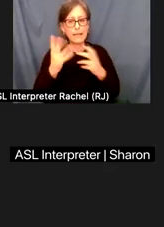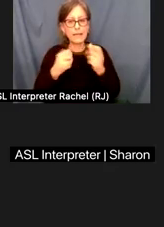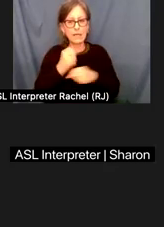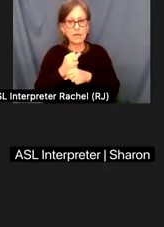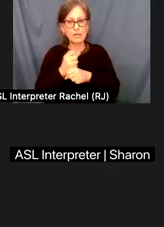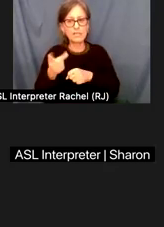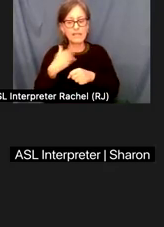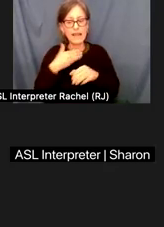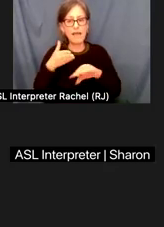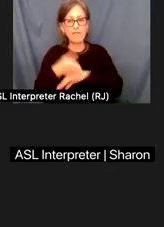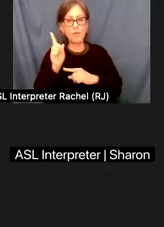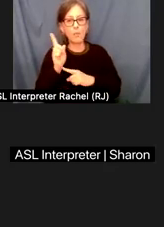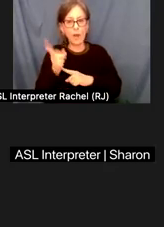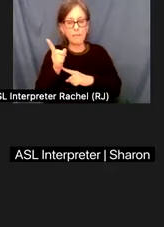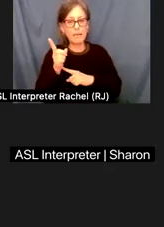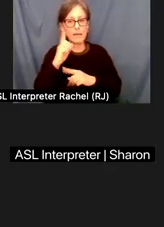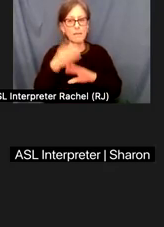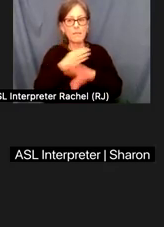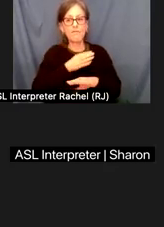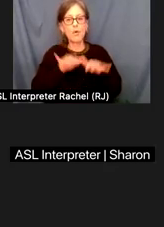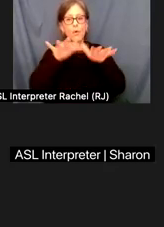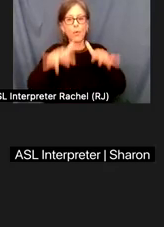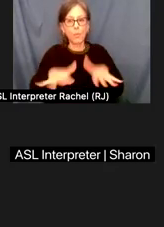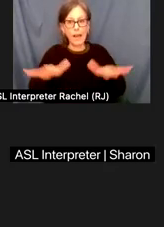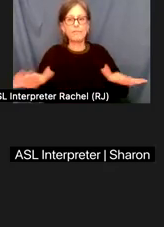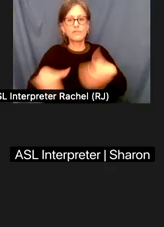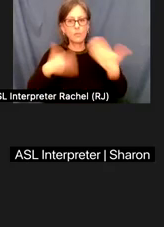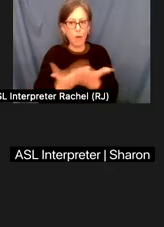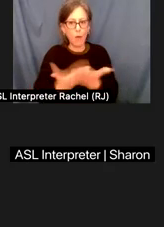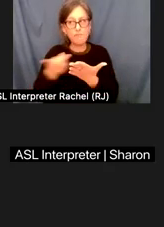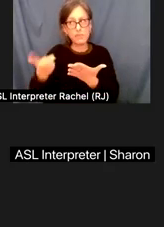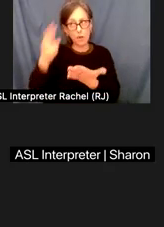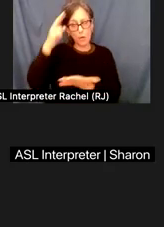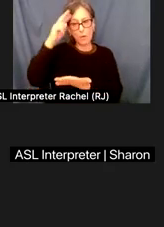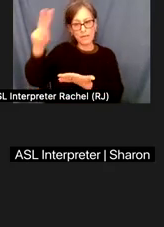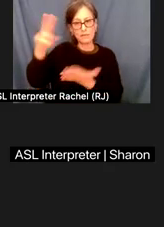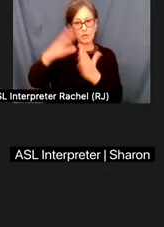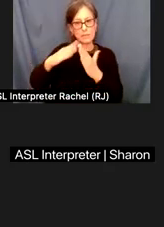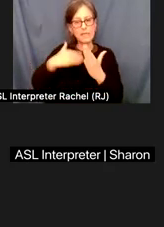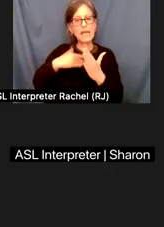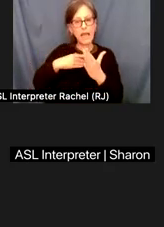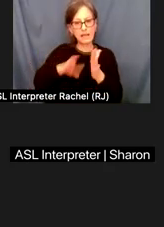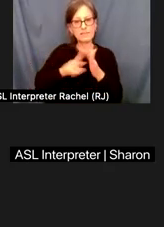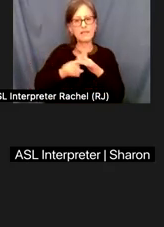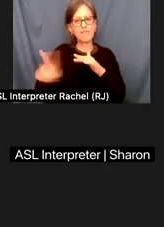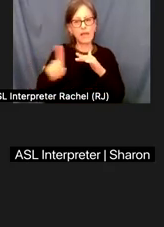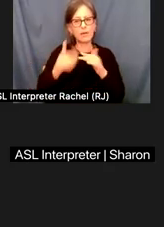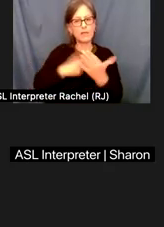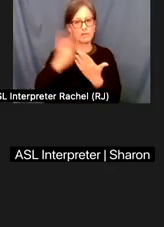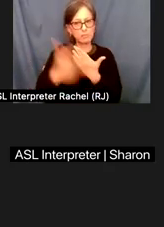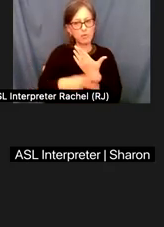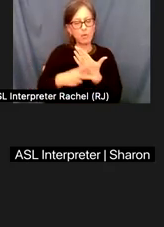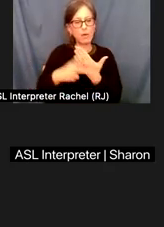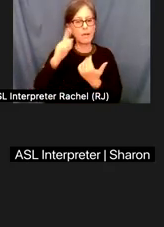more than a minute before the waves will arrive. So they've developed an evacuation program